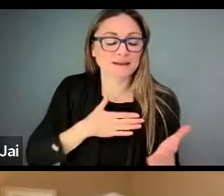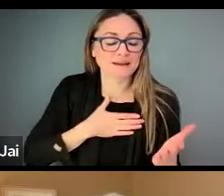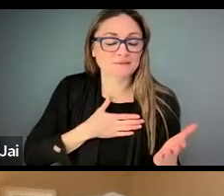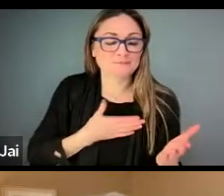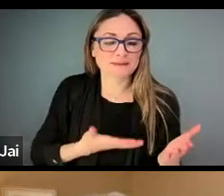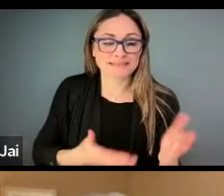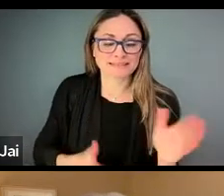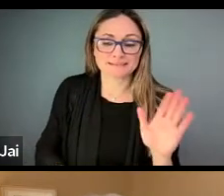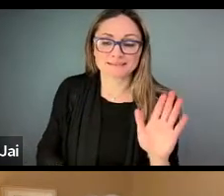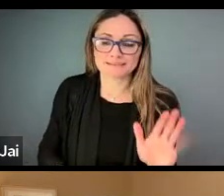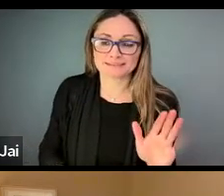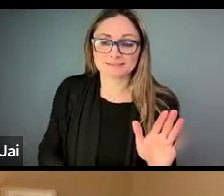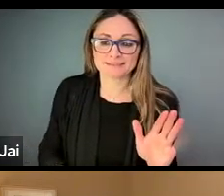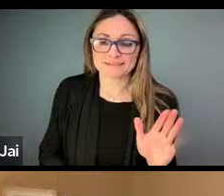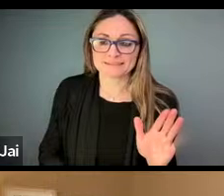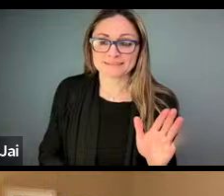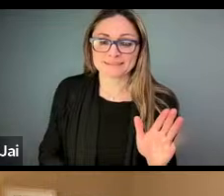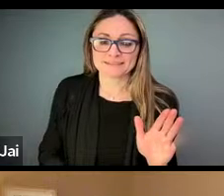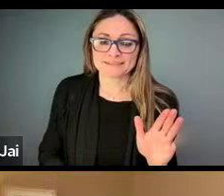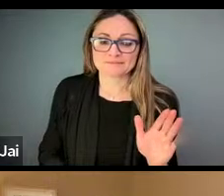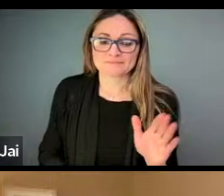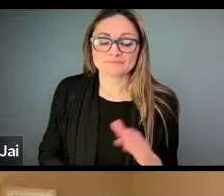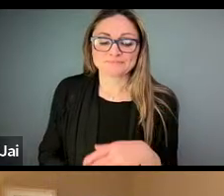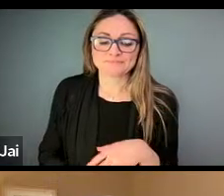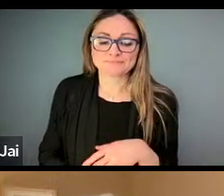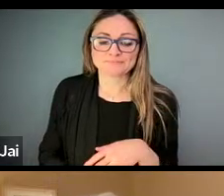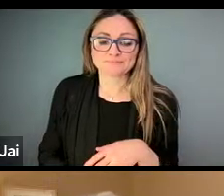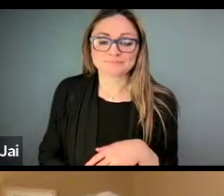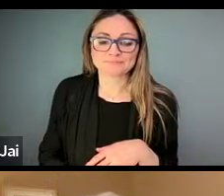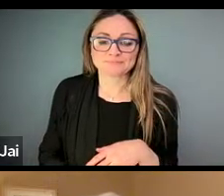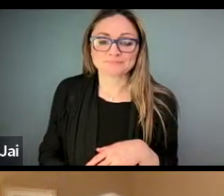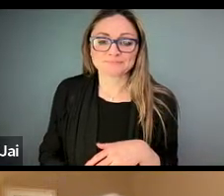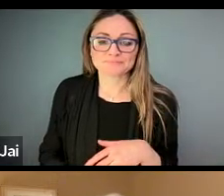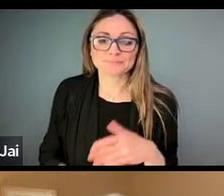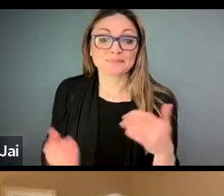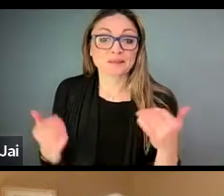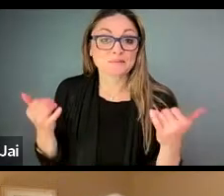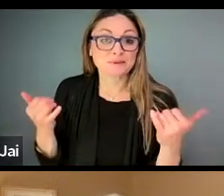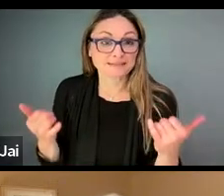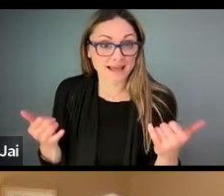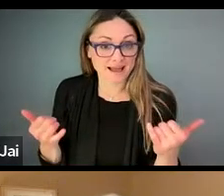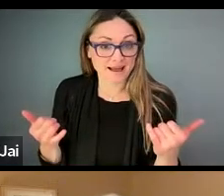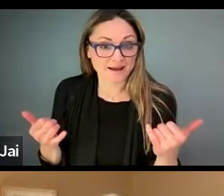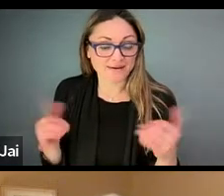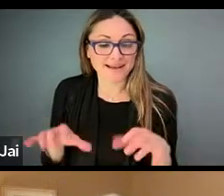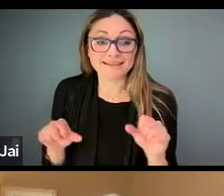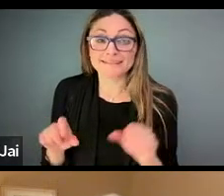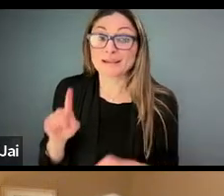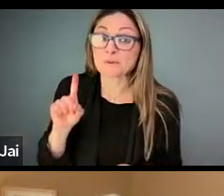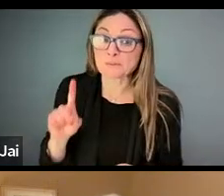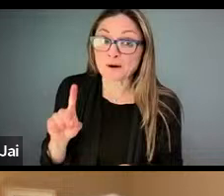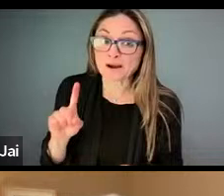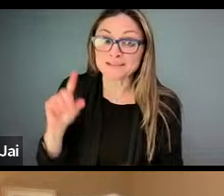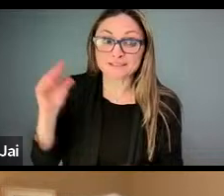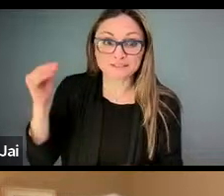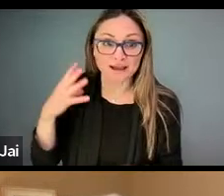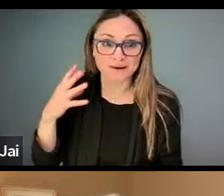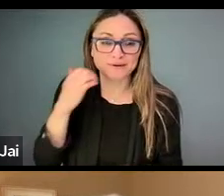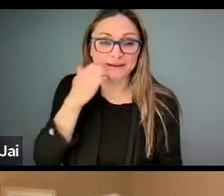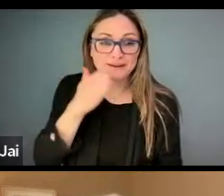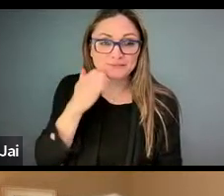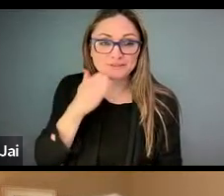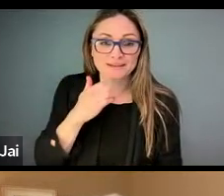to people out loud. But I now take 1 shower a